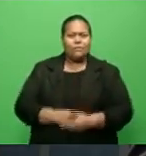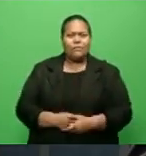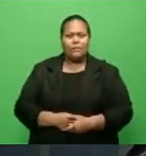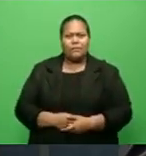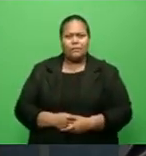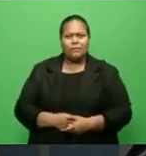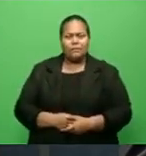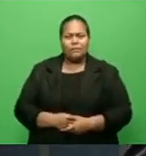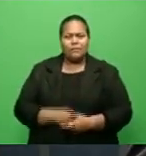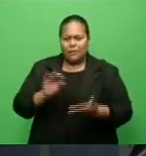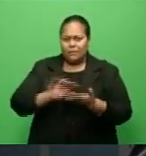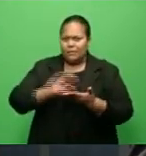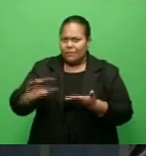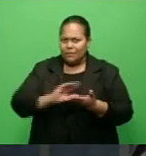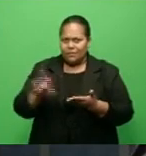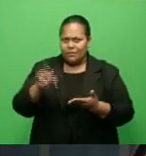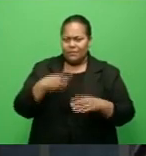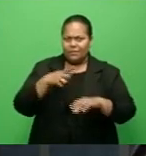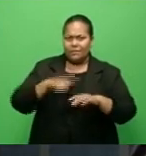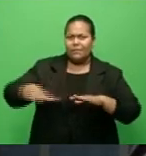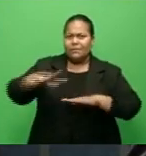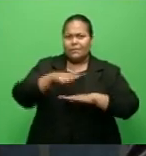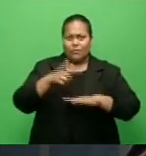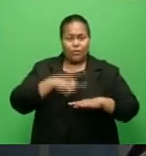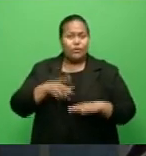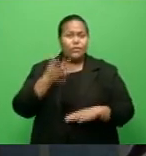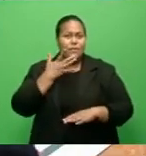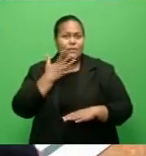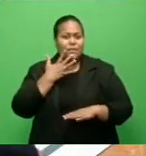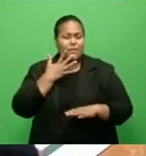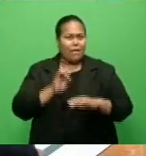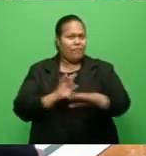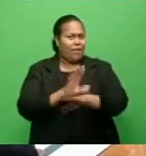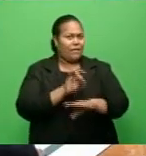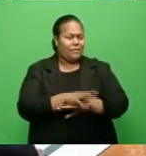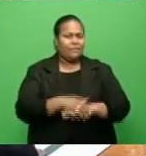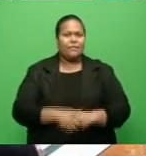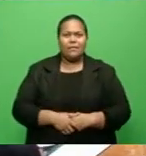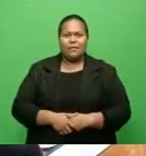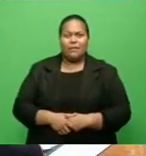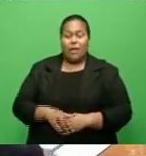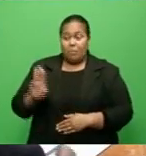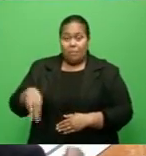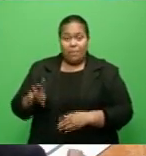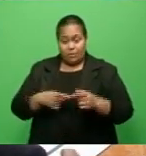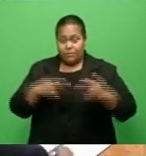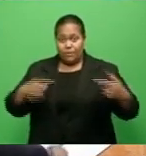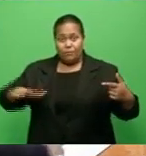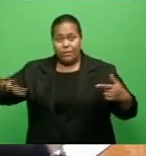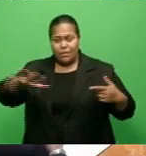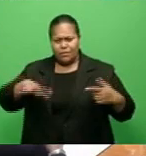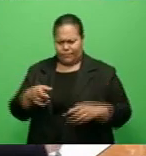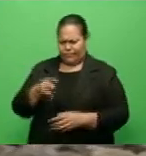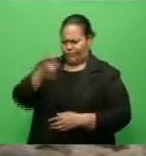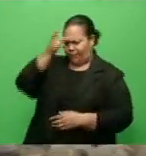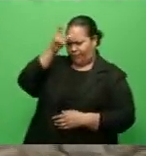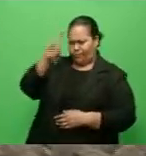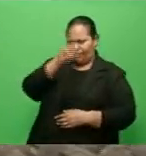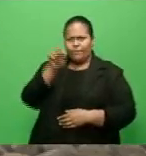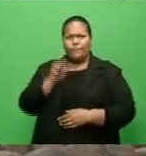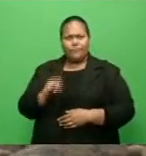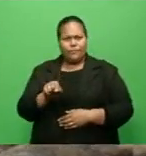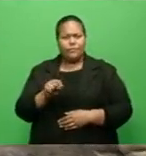investing in this land due to false advice by other parties. Members of opposition questioned the movement of the land bank from the Native